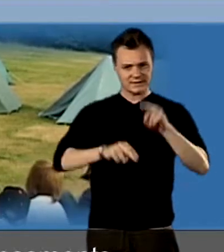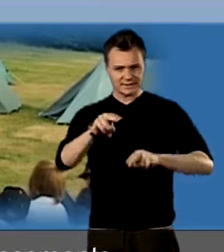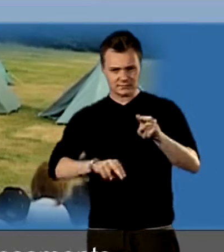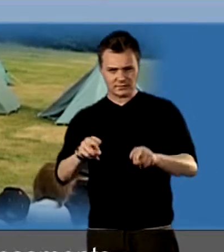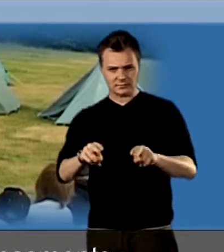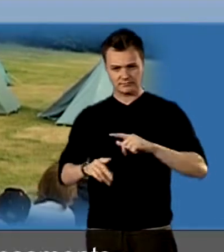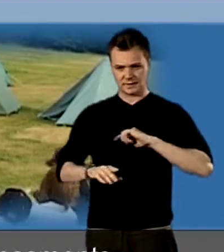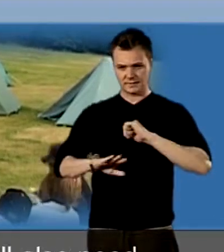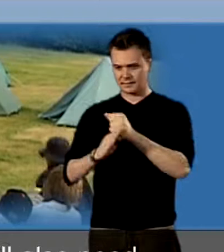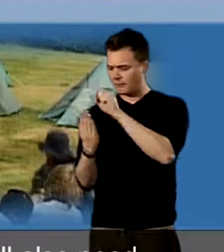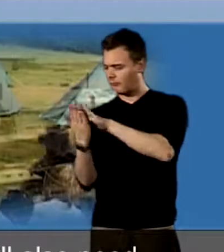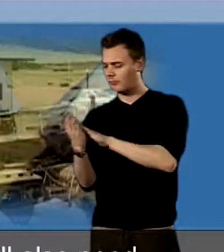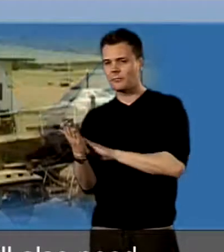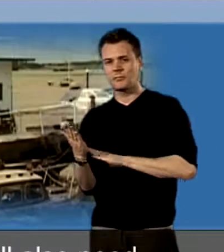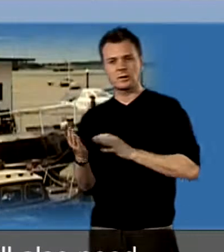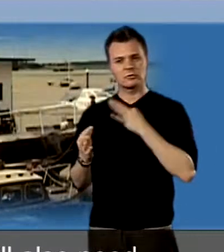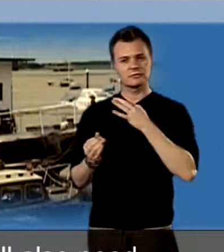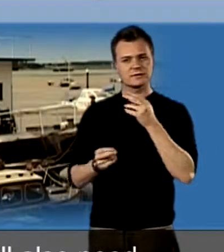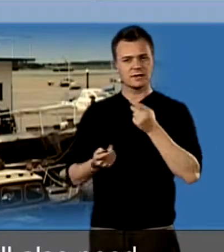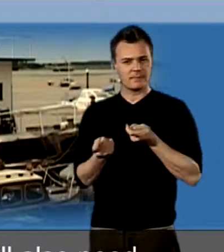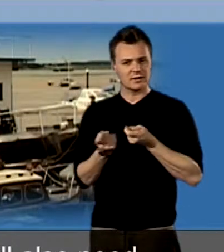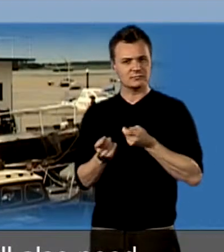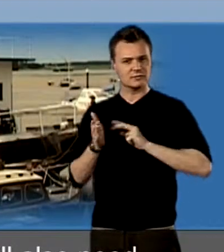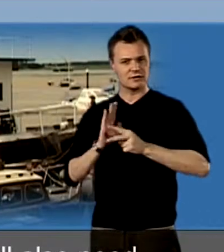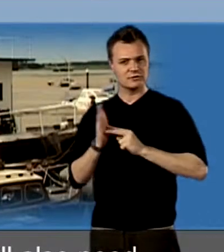in place risk management strategies to support all pupils.